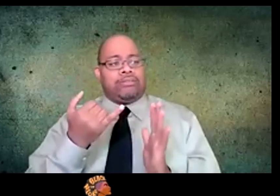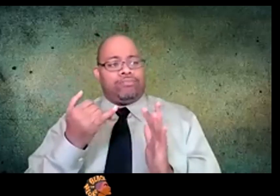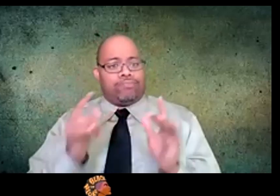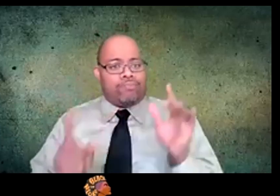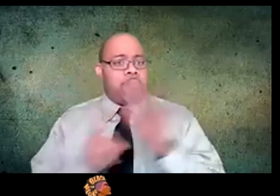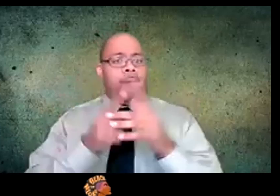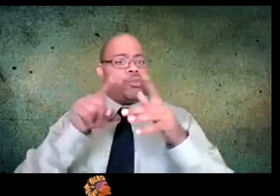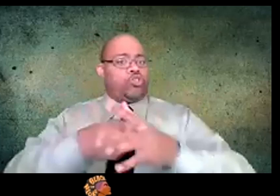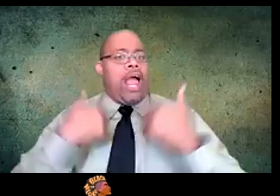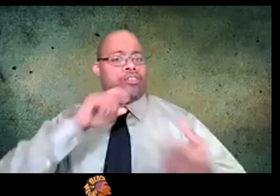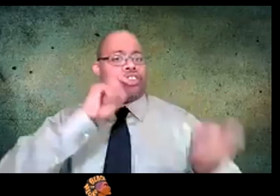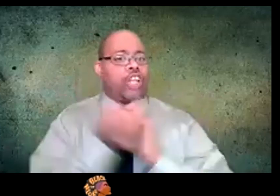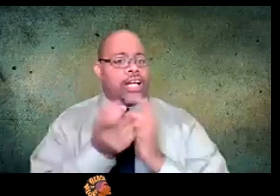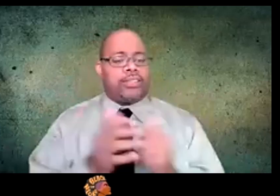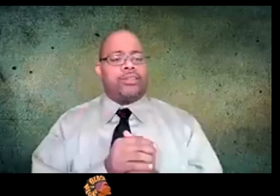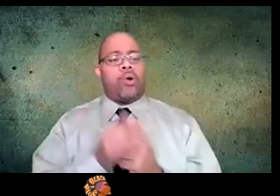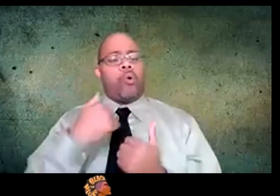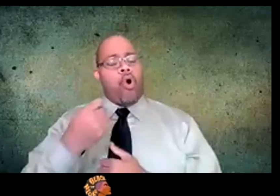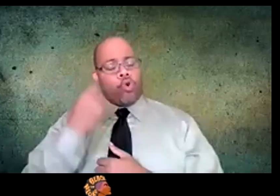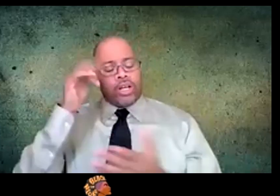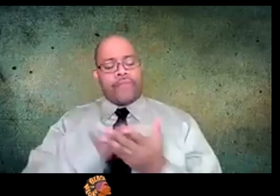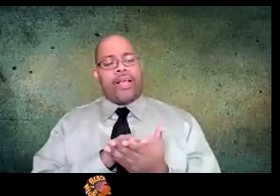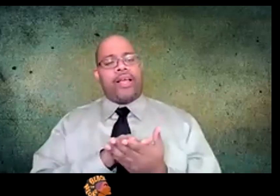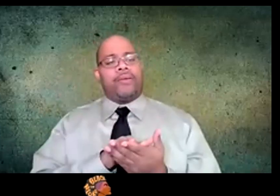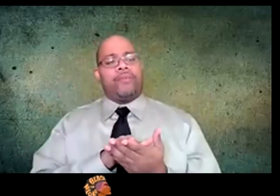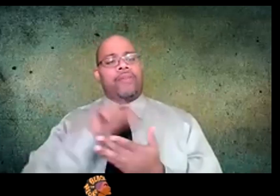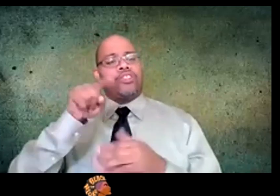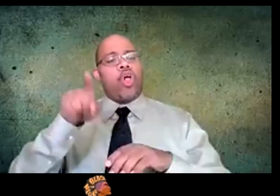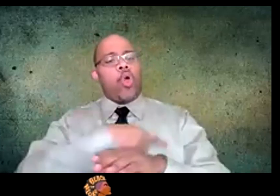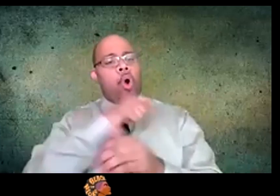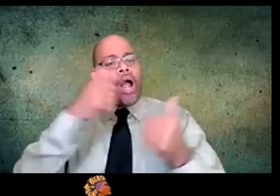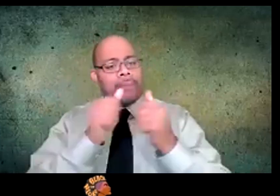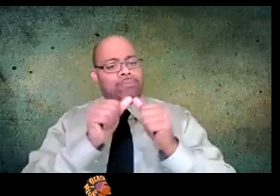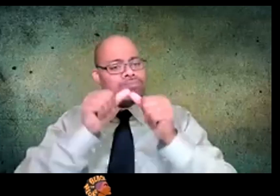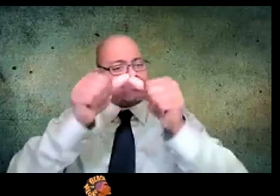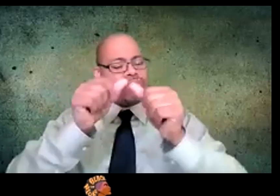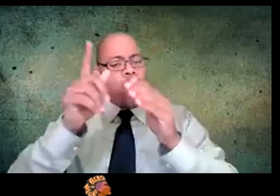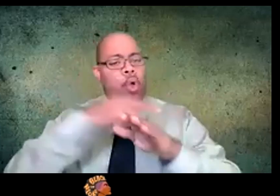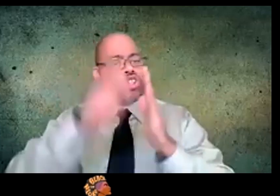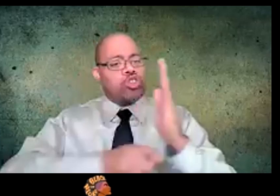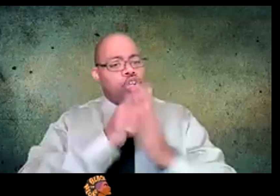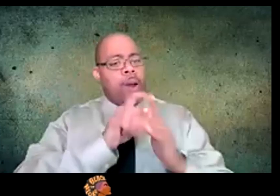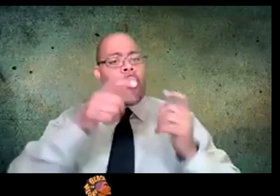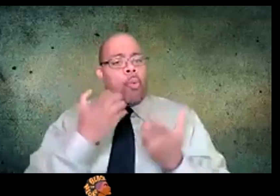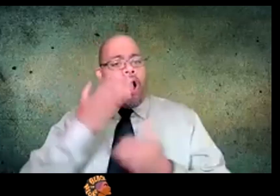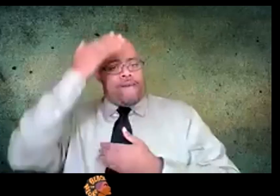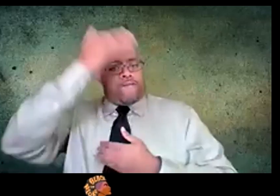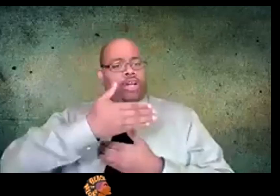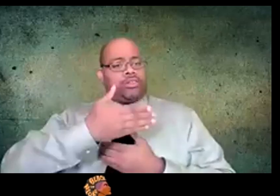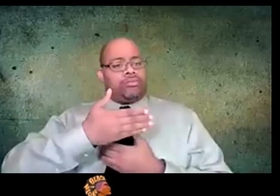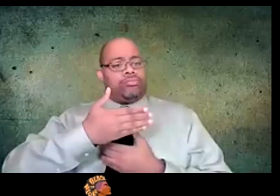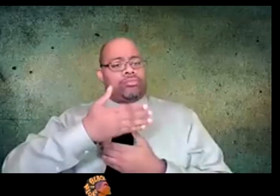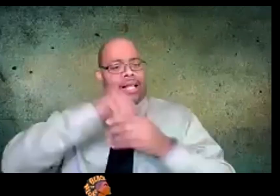have change. We understand that this is the long game, but we want to be at the front of this initiative.